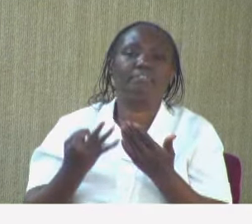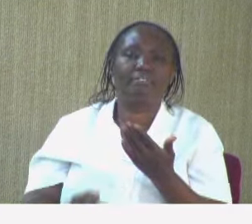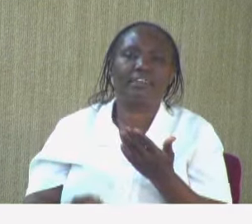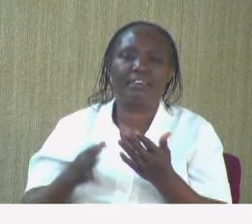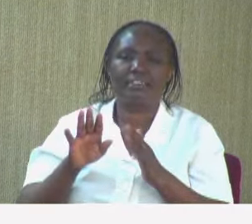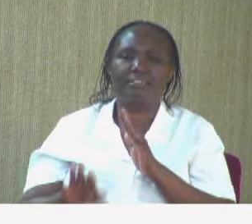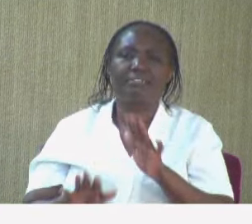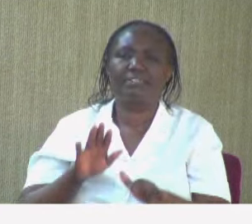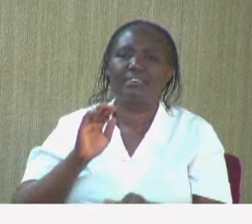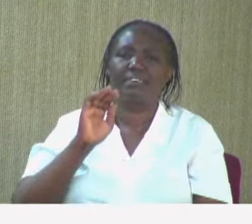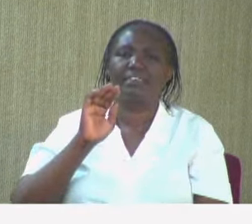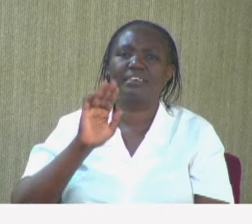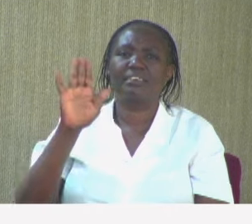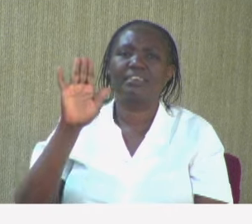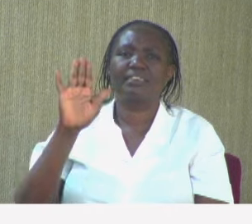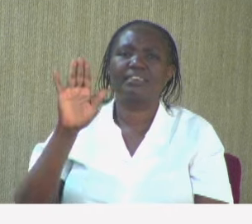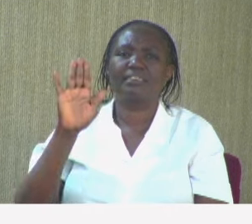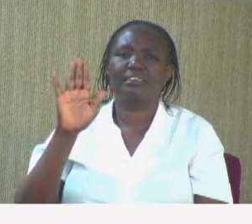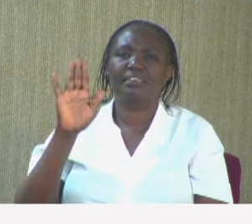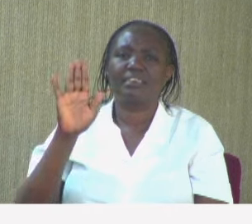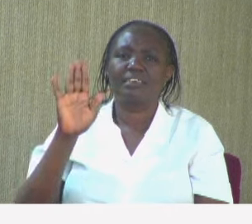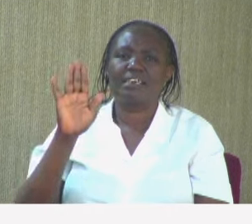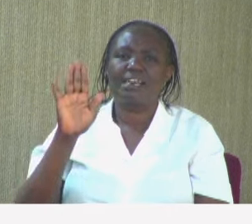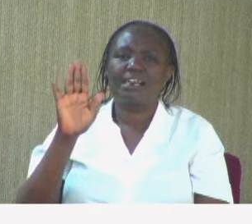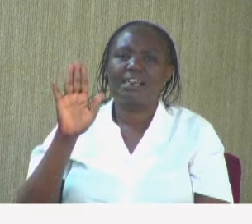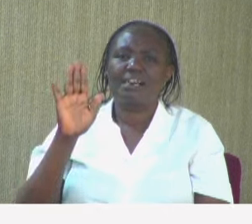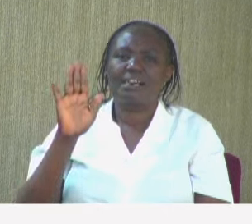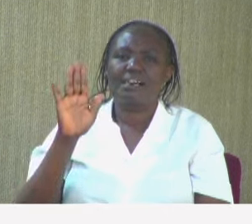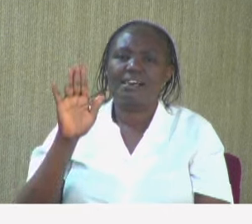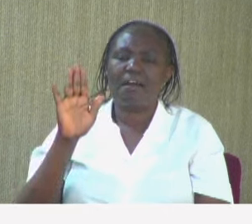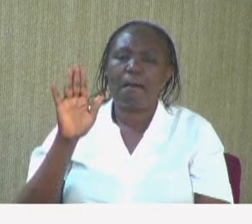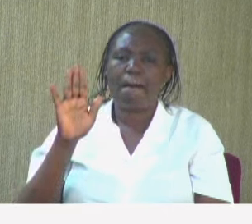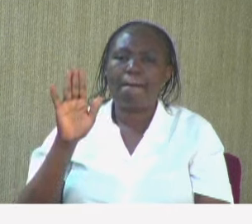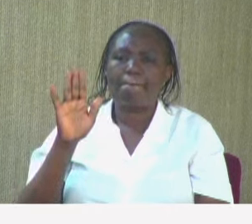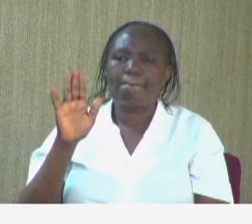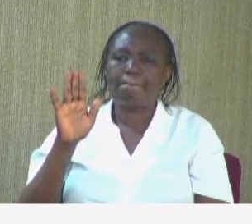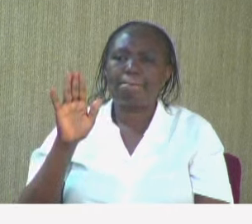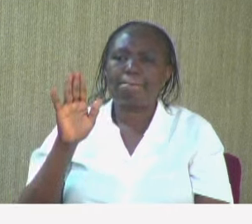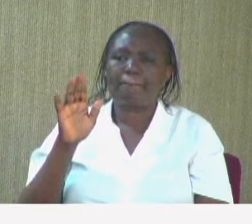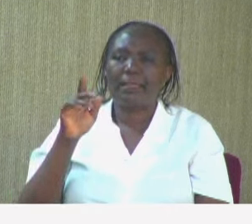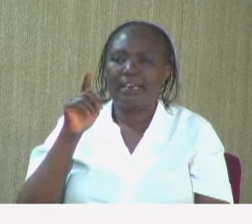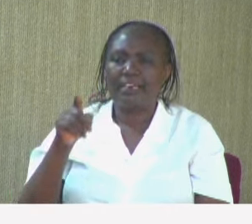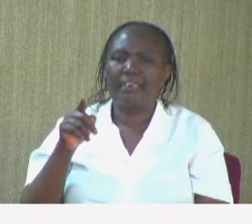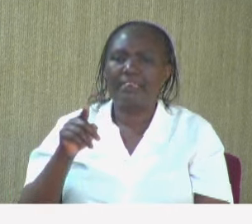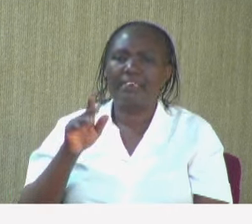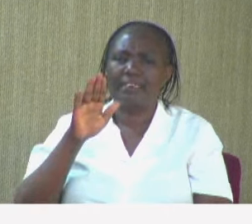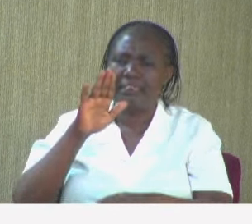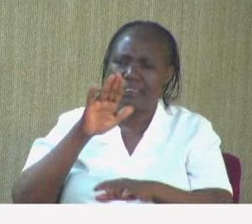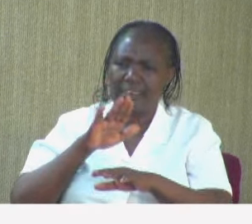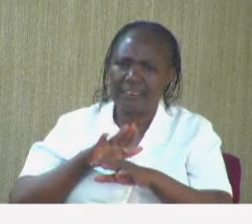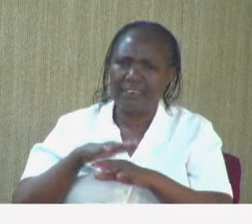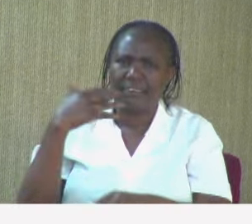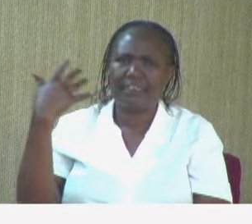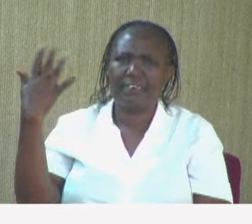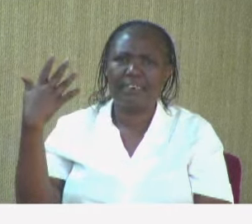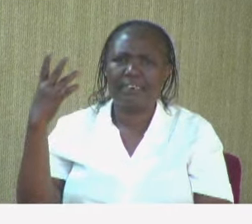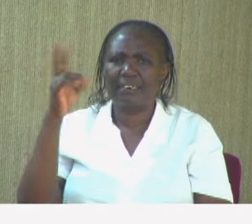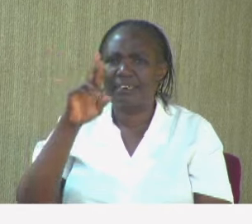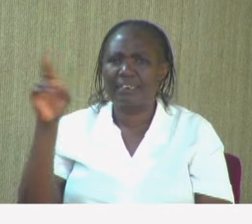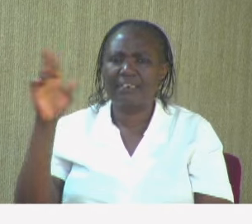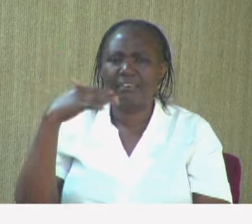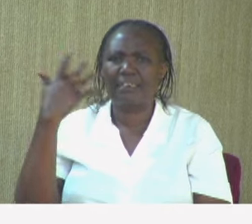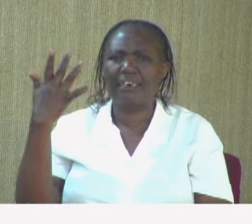feet as what? As dead, it says. But he laid his right hand on me, saying to me, do not